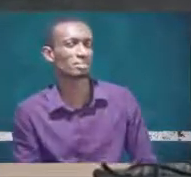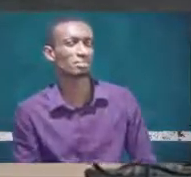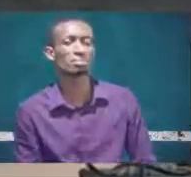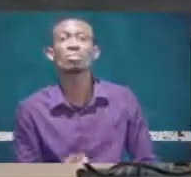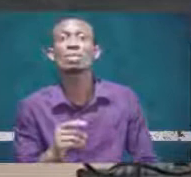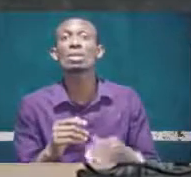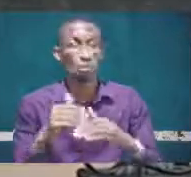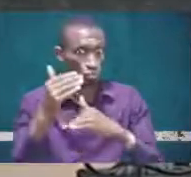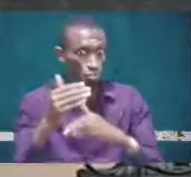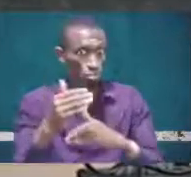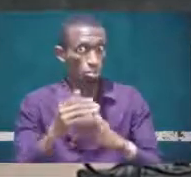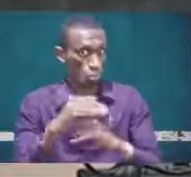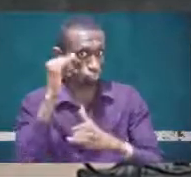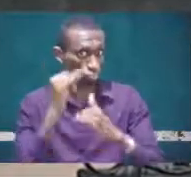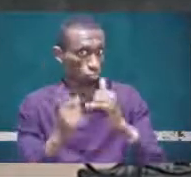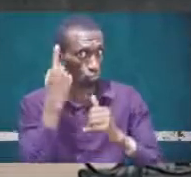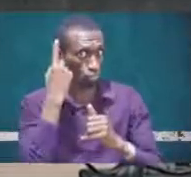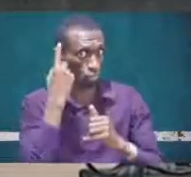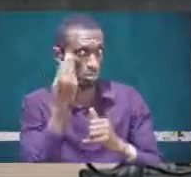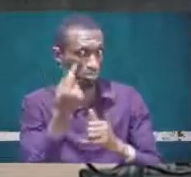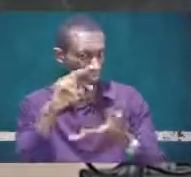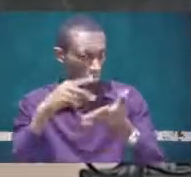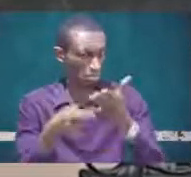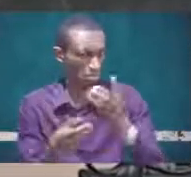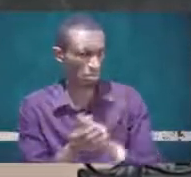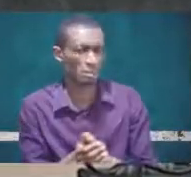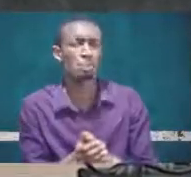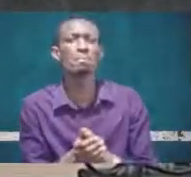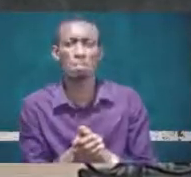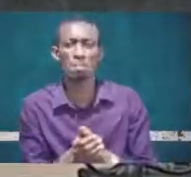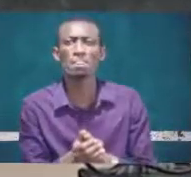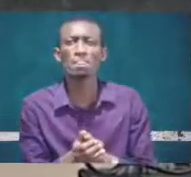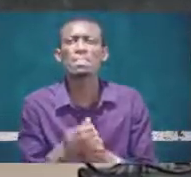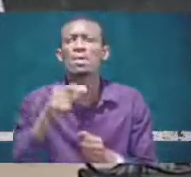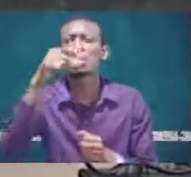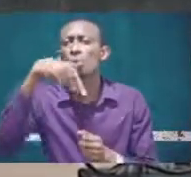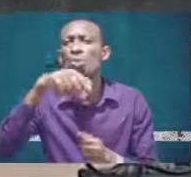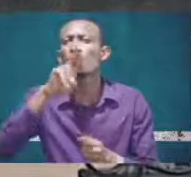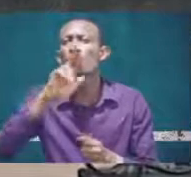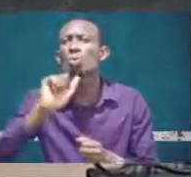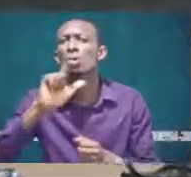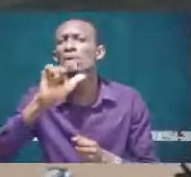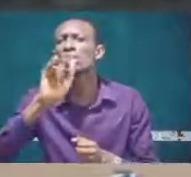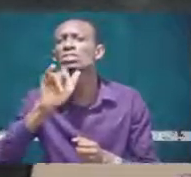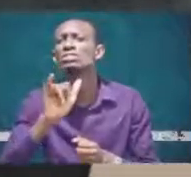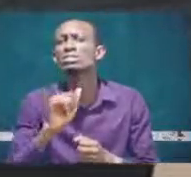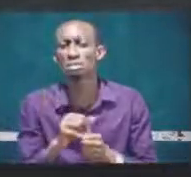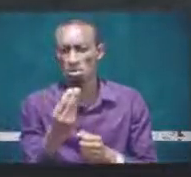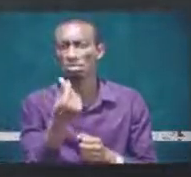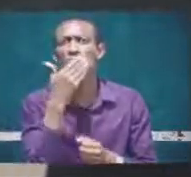after understanding the concept of money, what could be the qualities of good money? Qualities of good